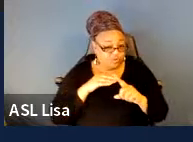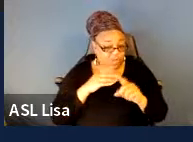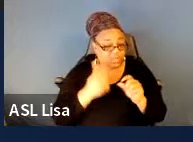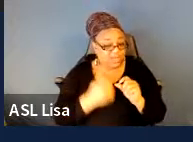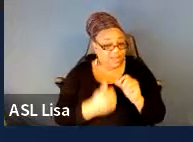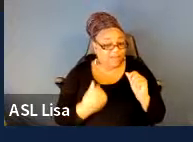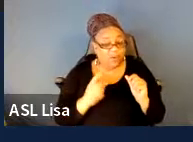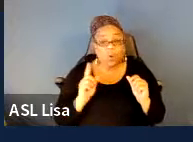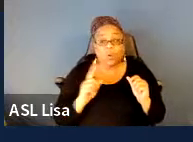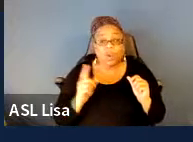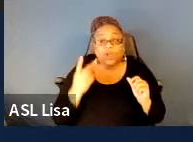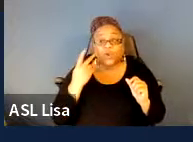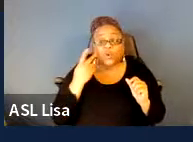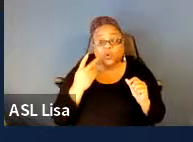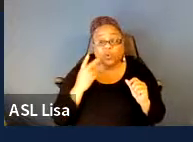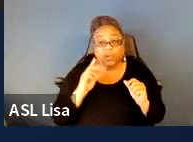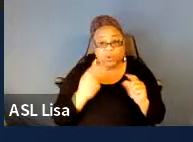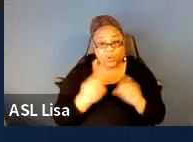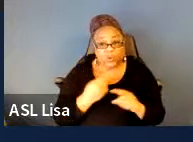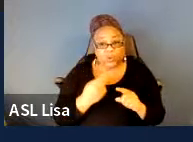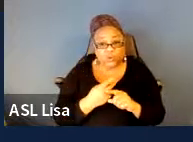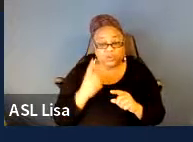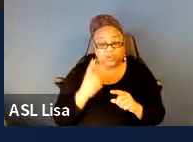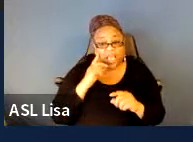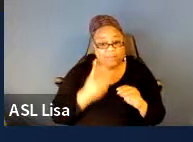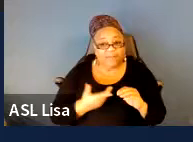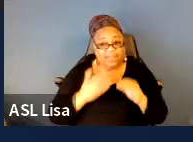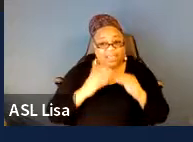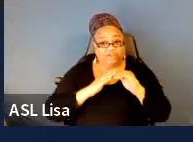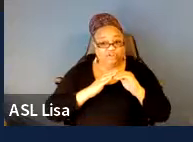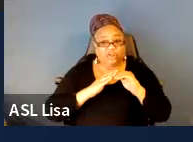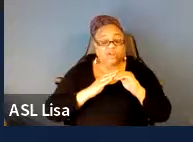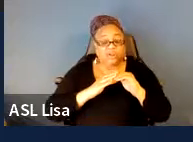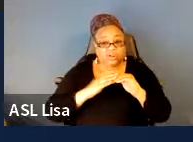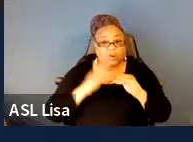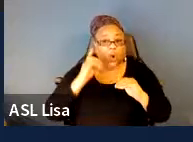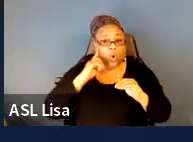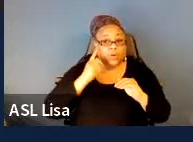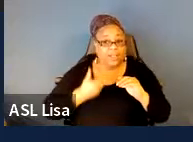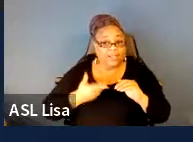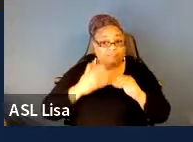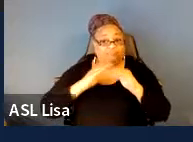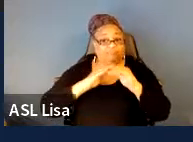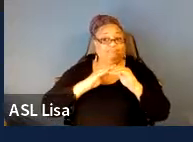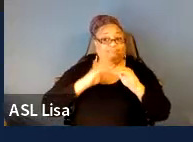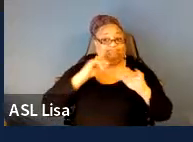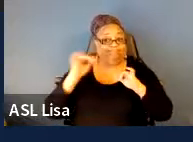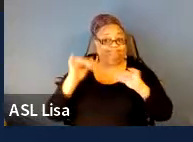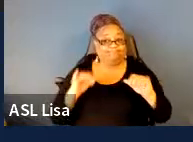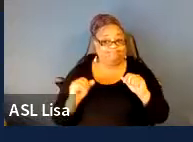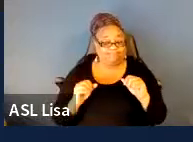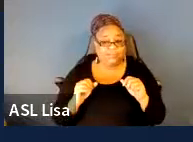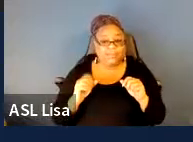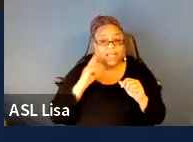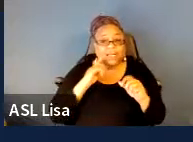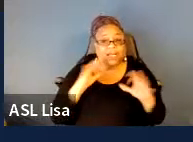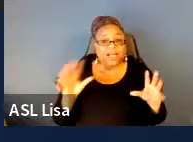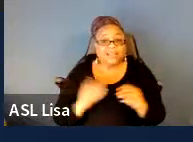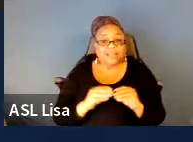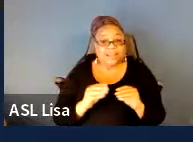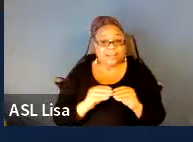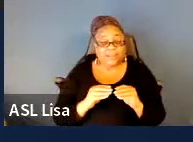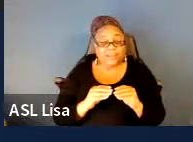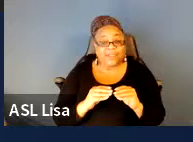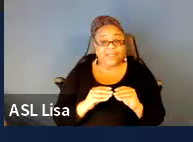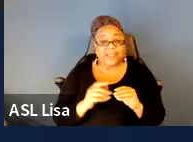use audible amplification in an assembly area, you would be required to provide an assistive listening system. And